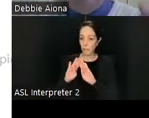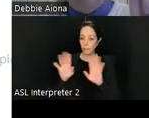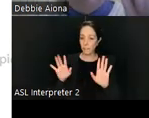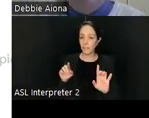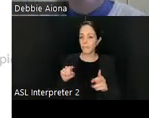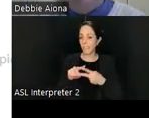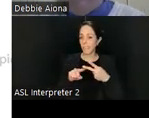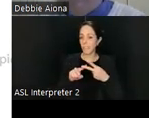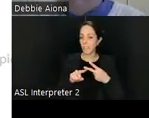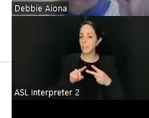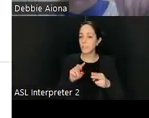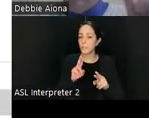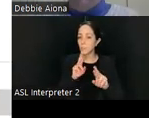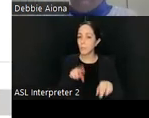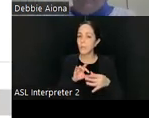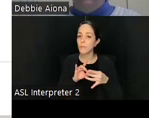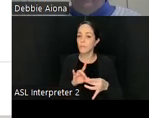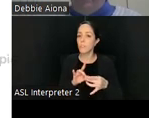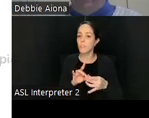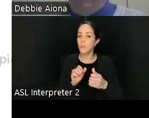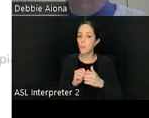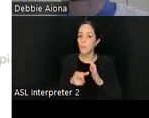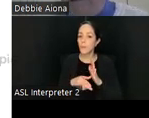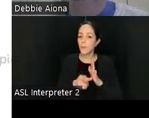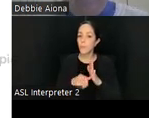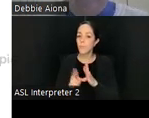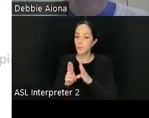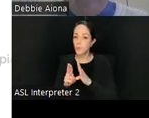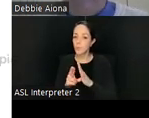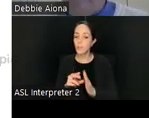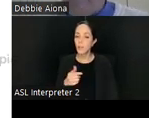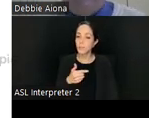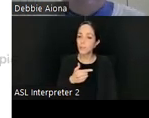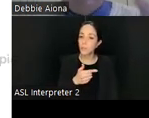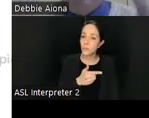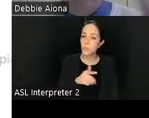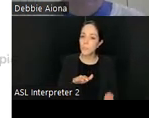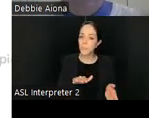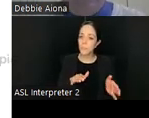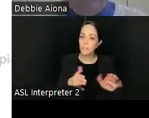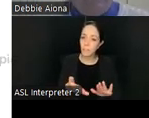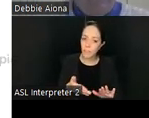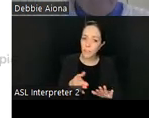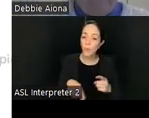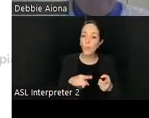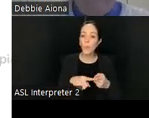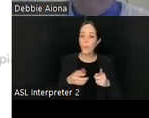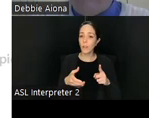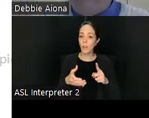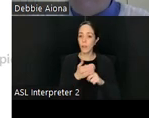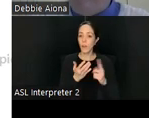talking about relate to the reviews of shootings and deaths in custody. And it's important to call that out.